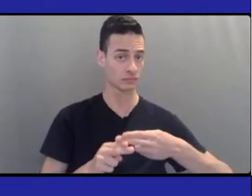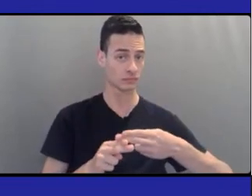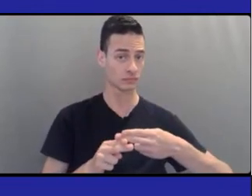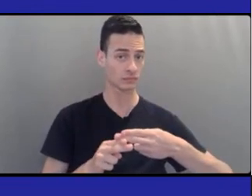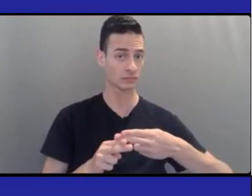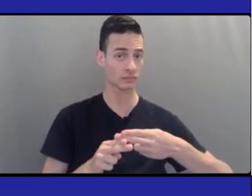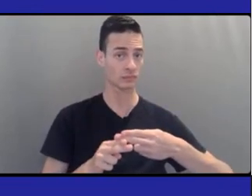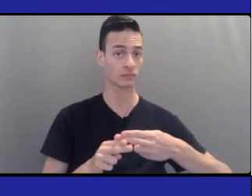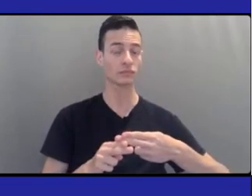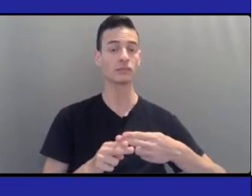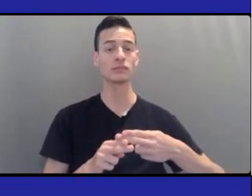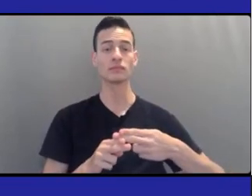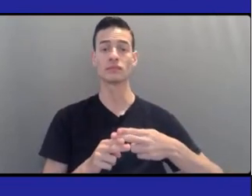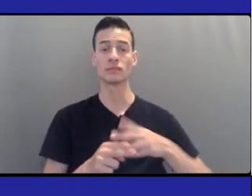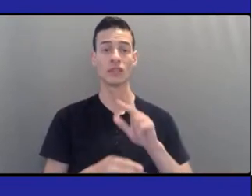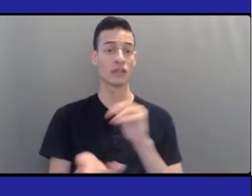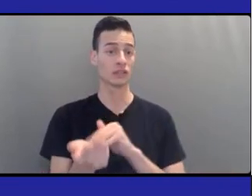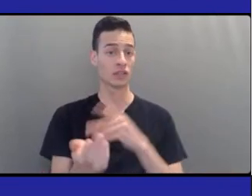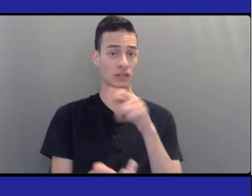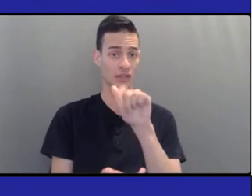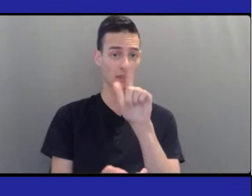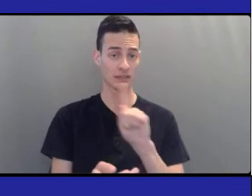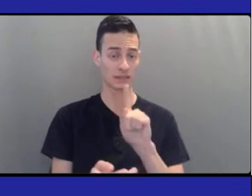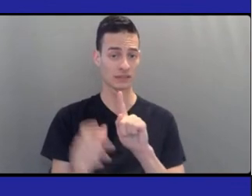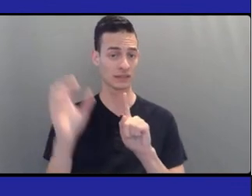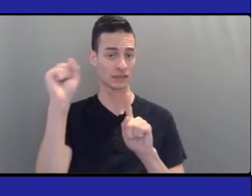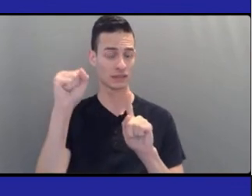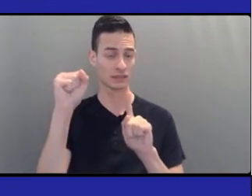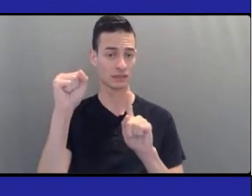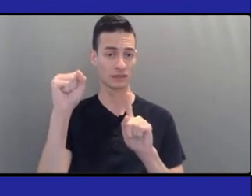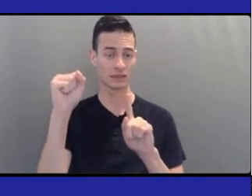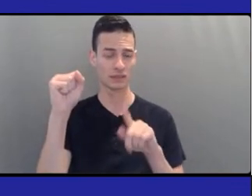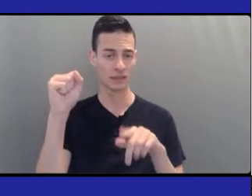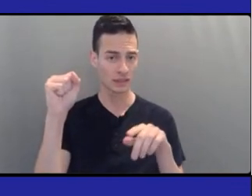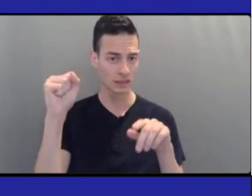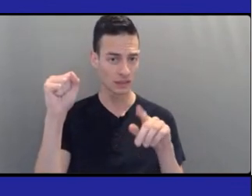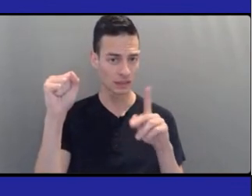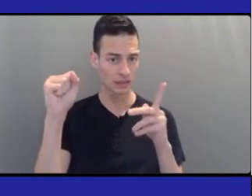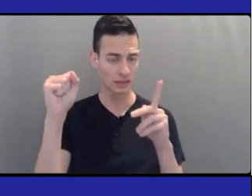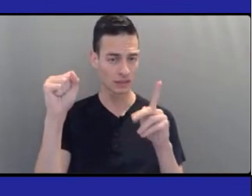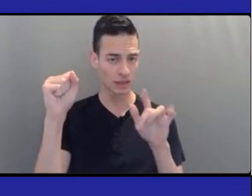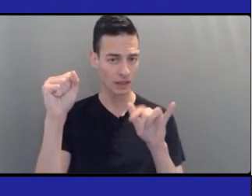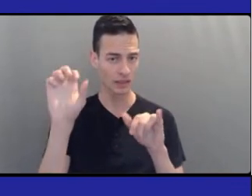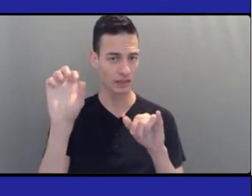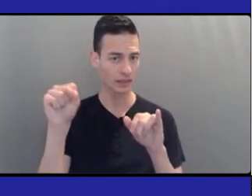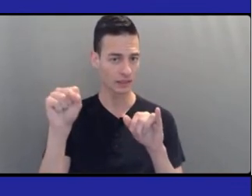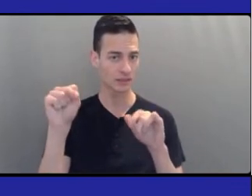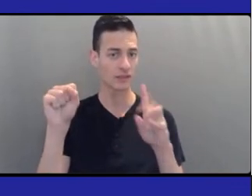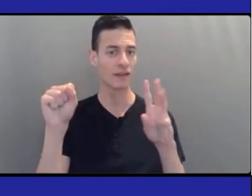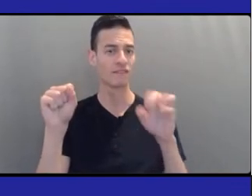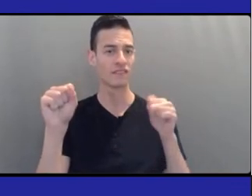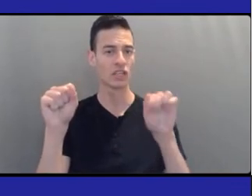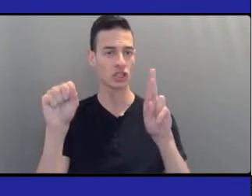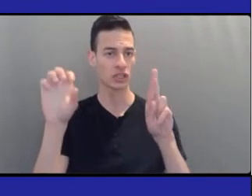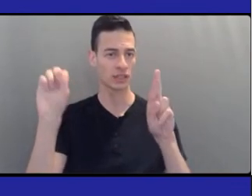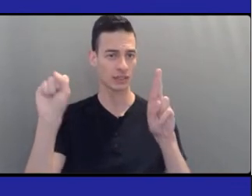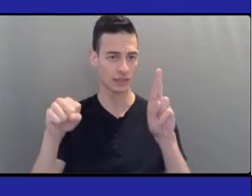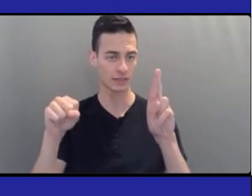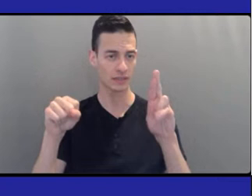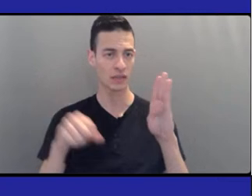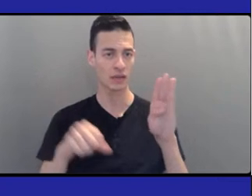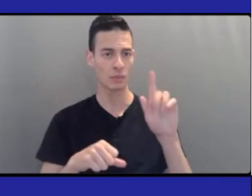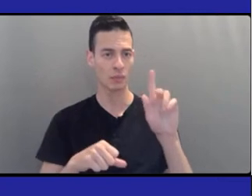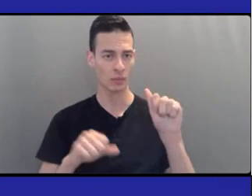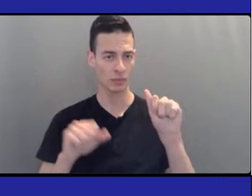Katz? Yes. Karen San Hilaire? Yes. Erin Kelly? Yes. William Fisher? Yes. Barbara Lowe? Yes. Sally Hernandez